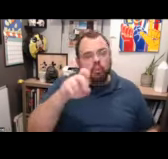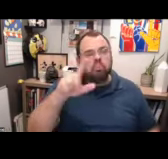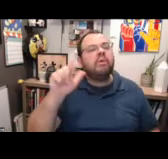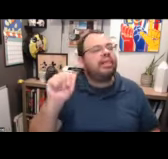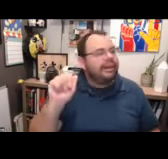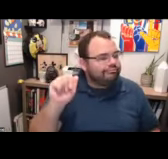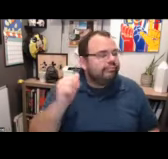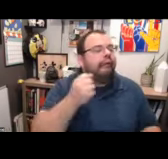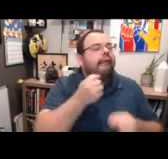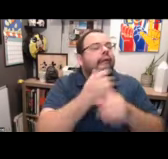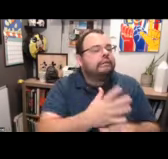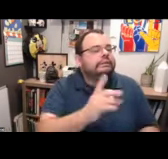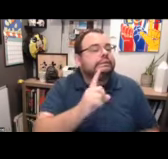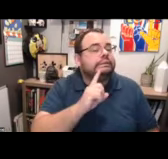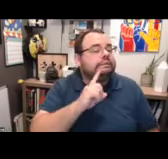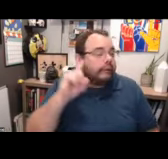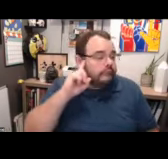it caused,